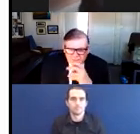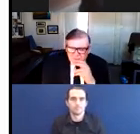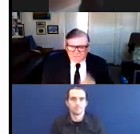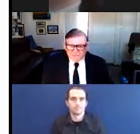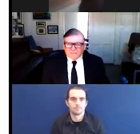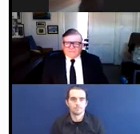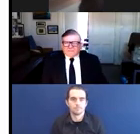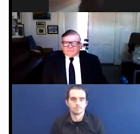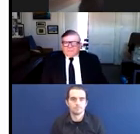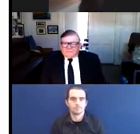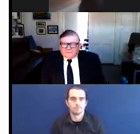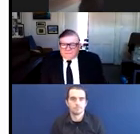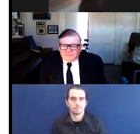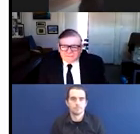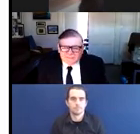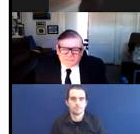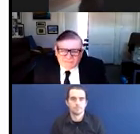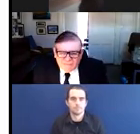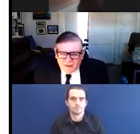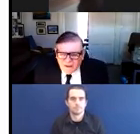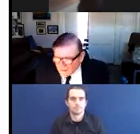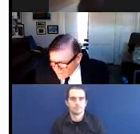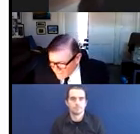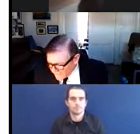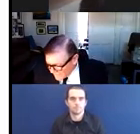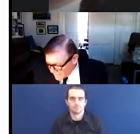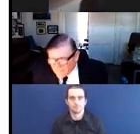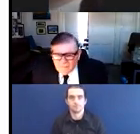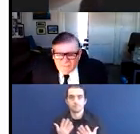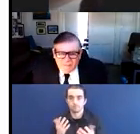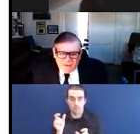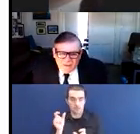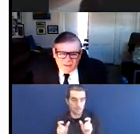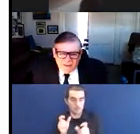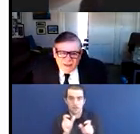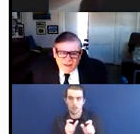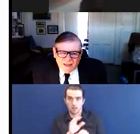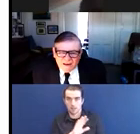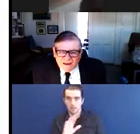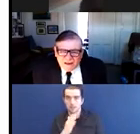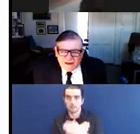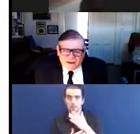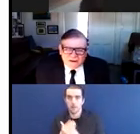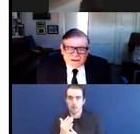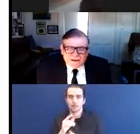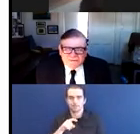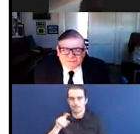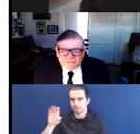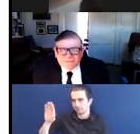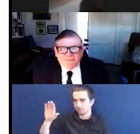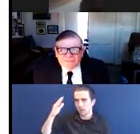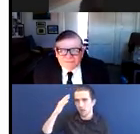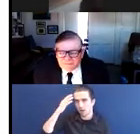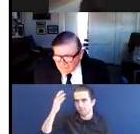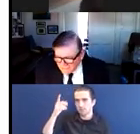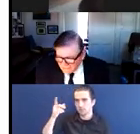Persons with disabilities. It requires the government to offer assistance in the form of a disability grant. This